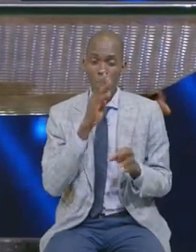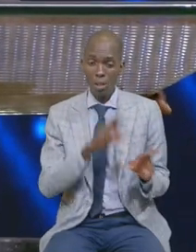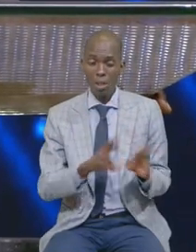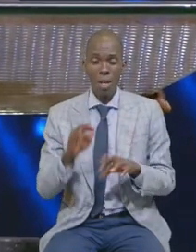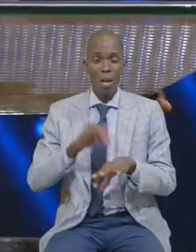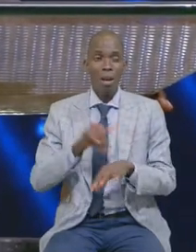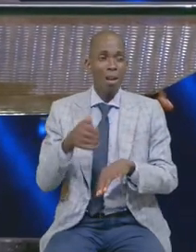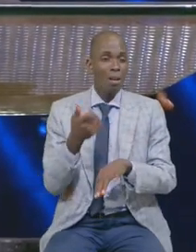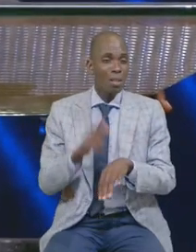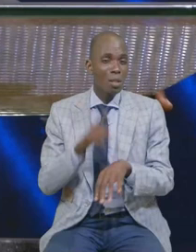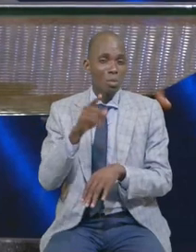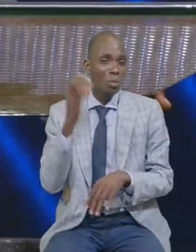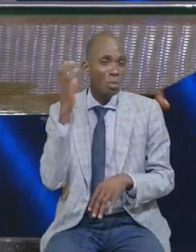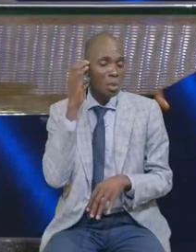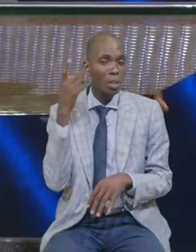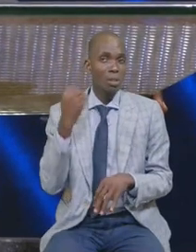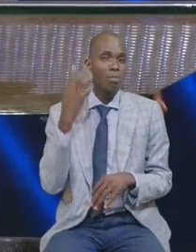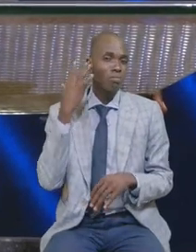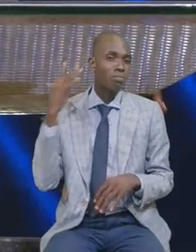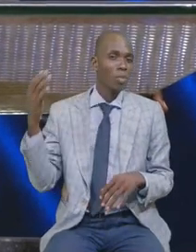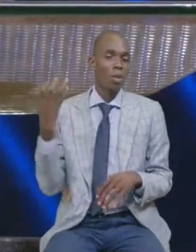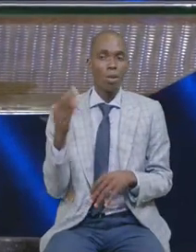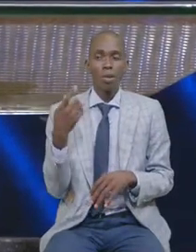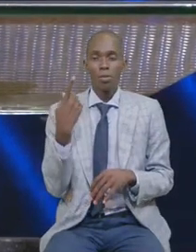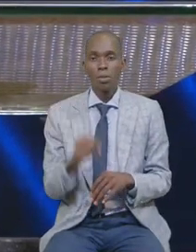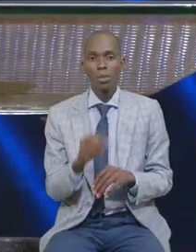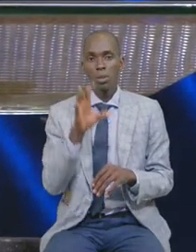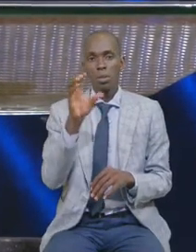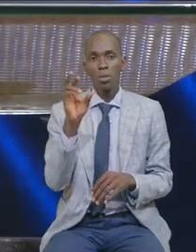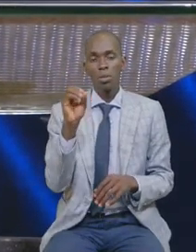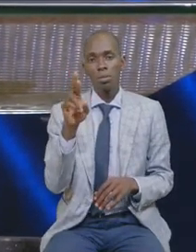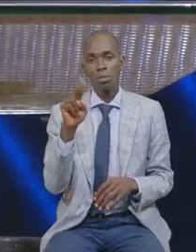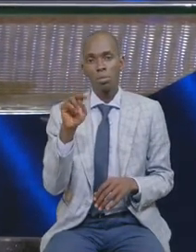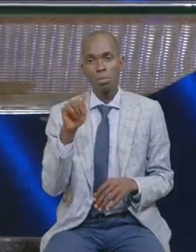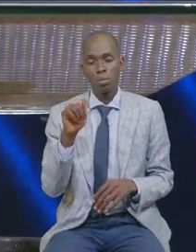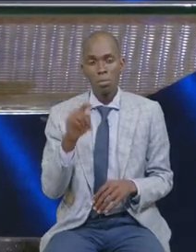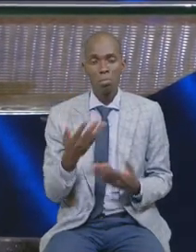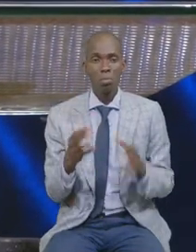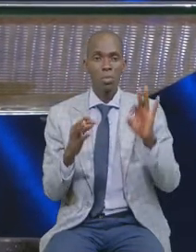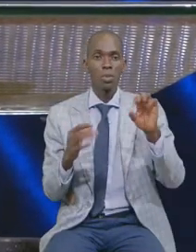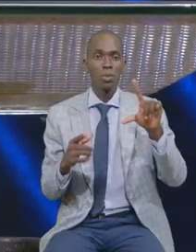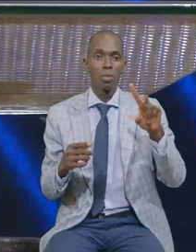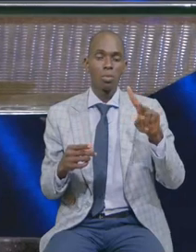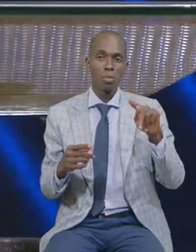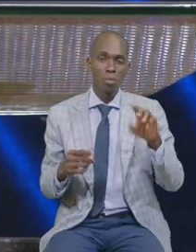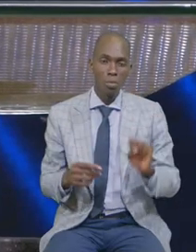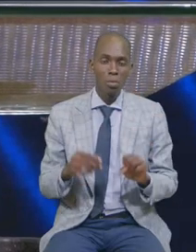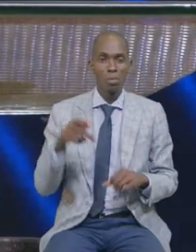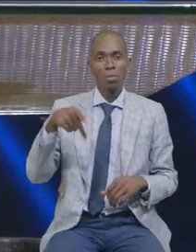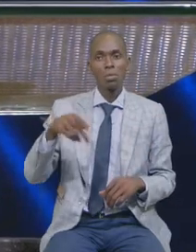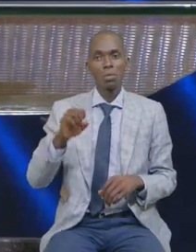ye hear the sound of the cornet, the flute, harp, sackbut, psaltery,